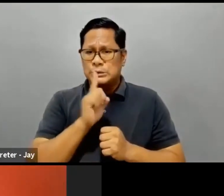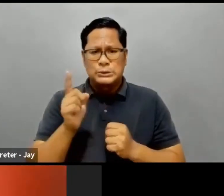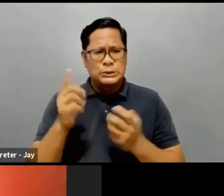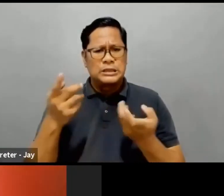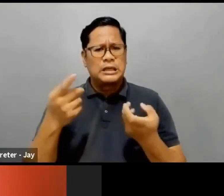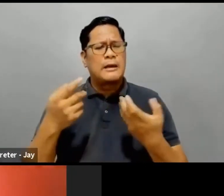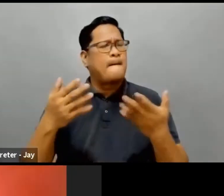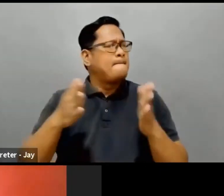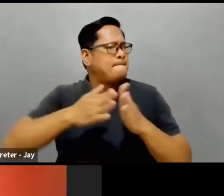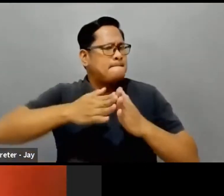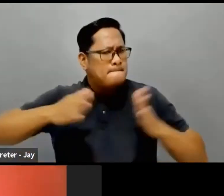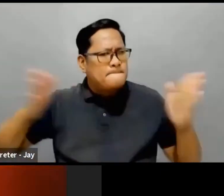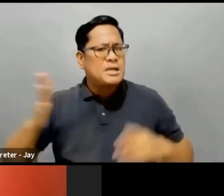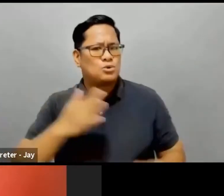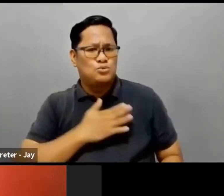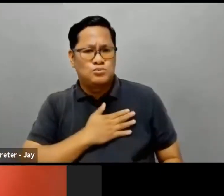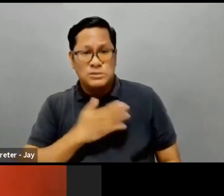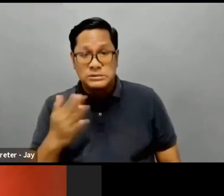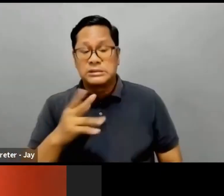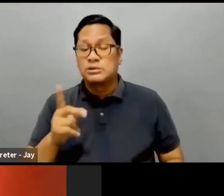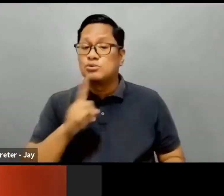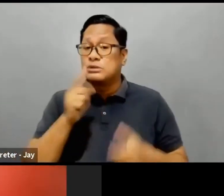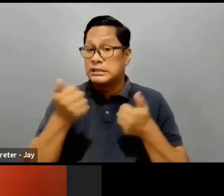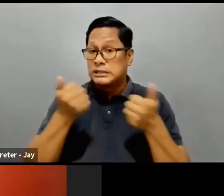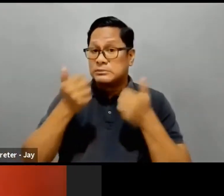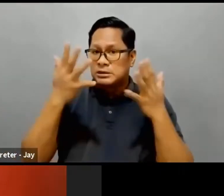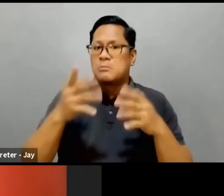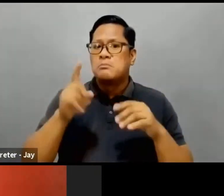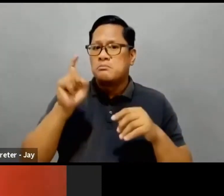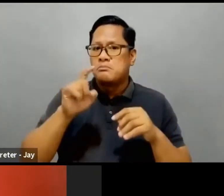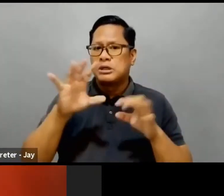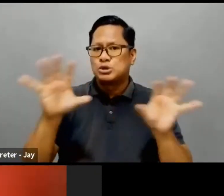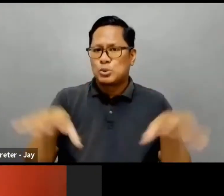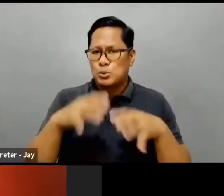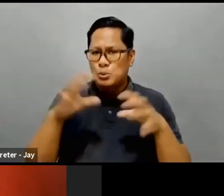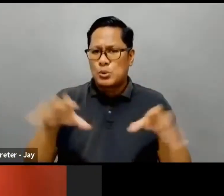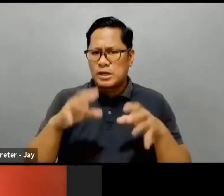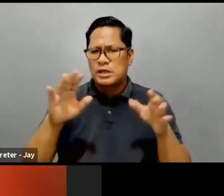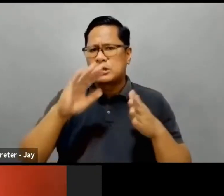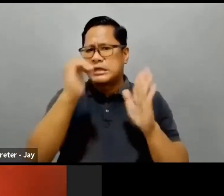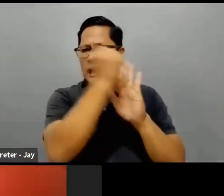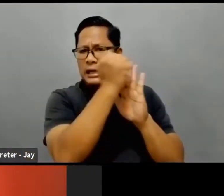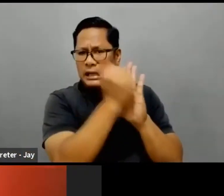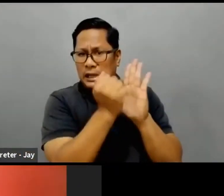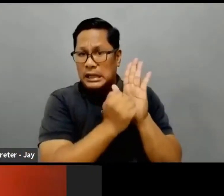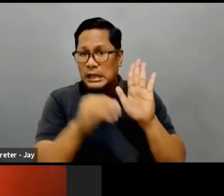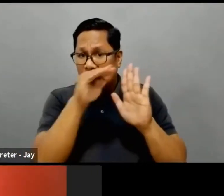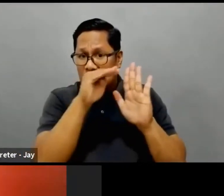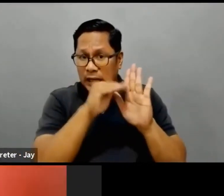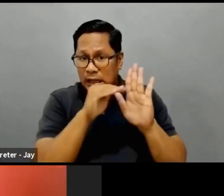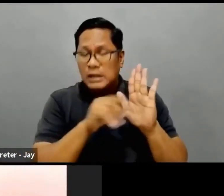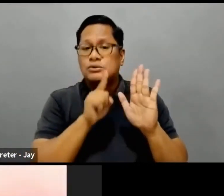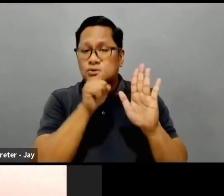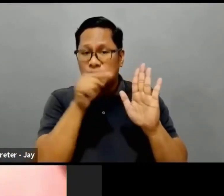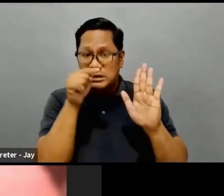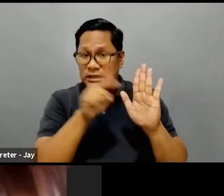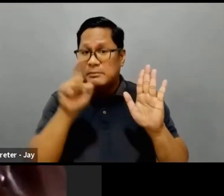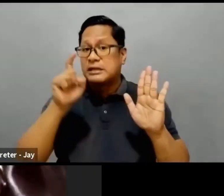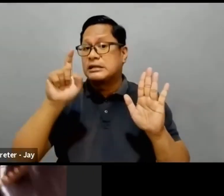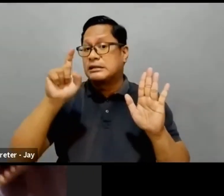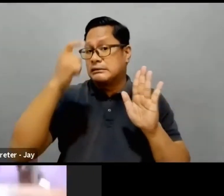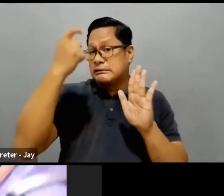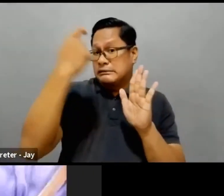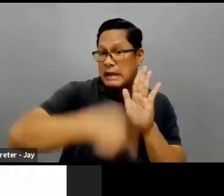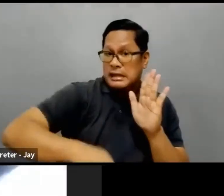commitment. And the administration will have to work in a legislative agenda to move towards a tax-based system. Ang ibig sabihin